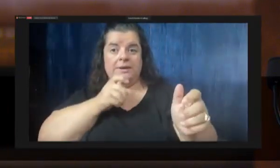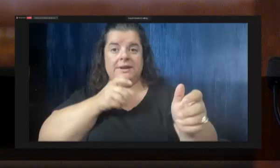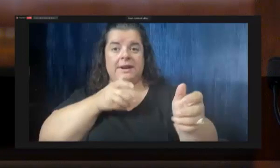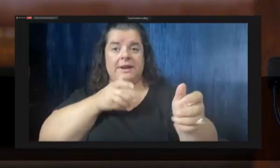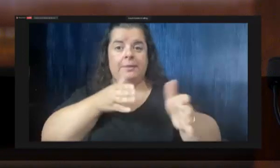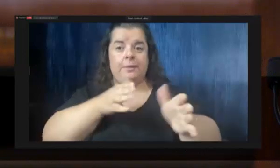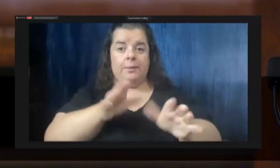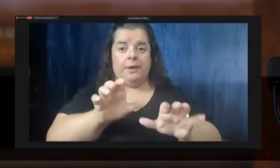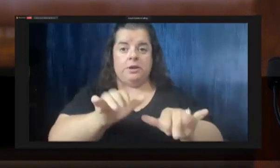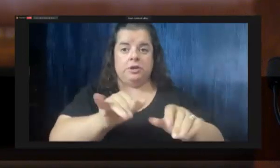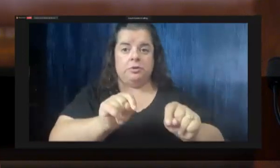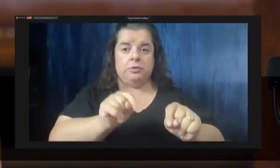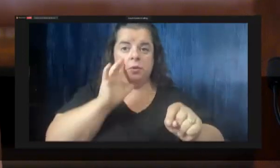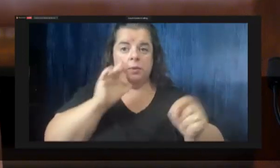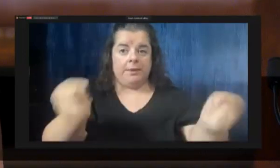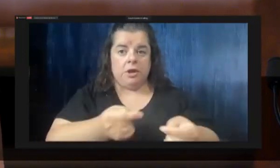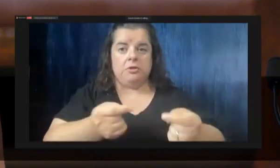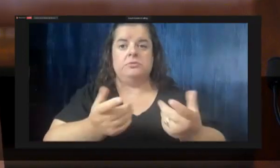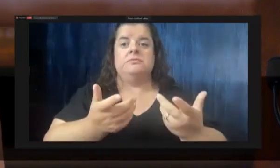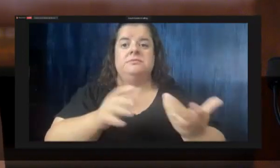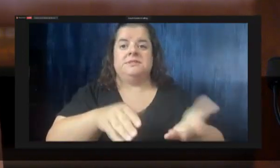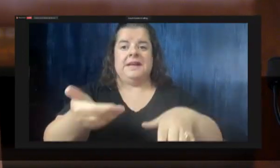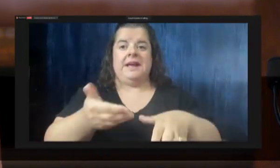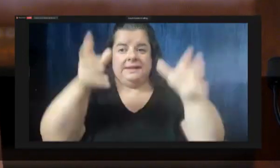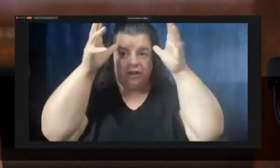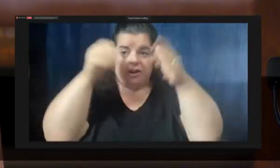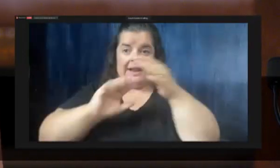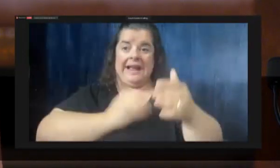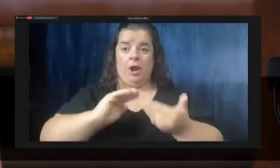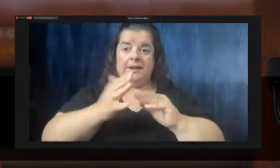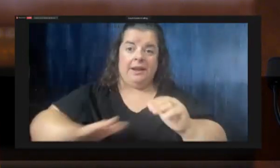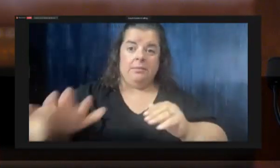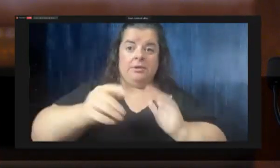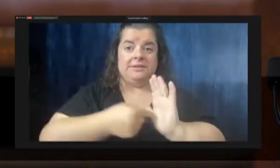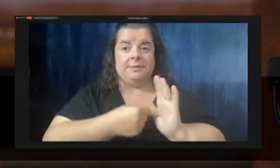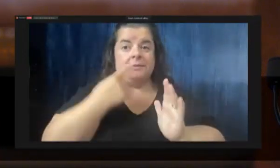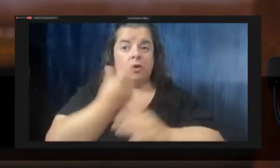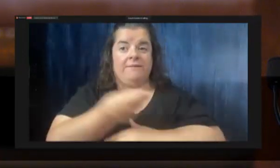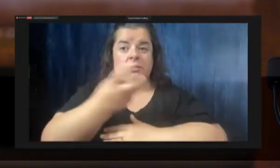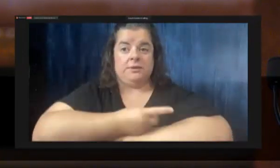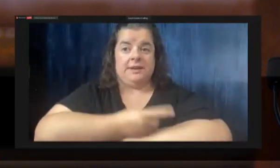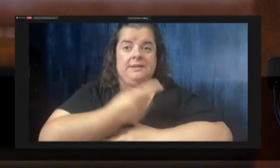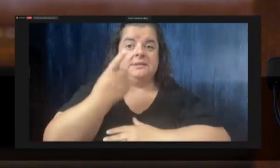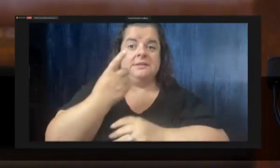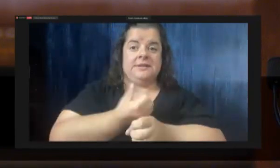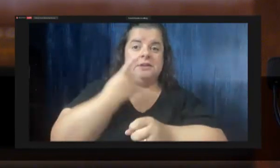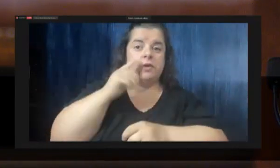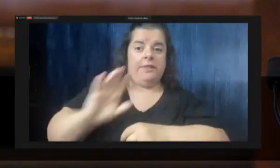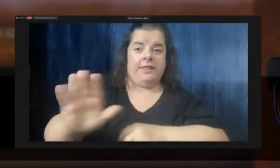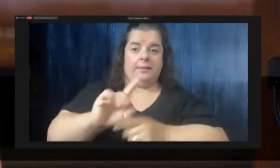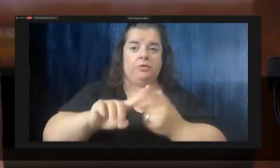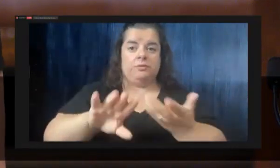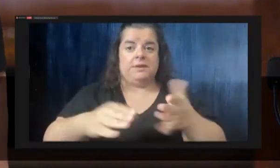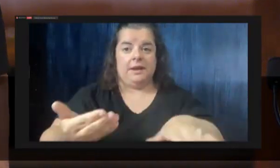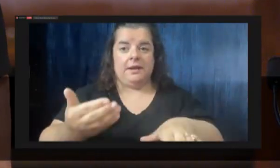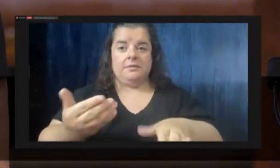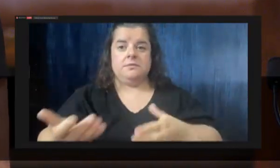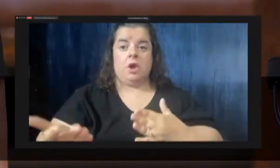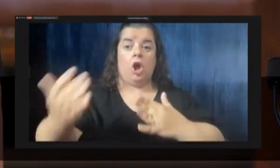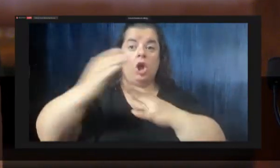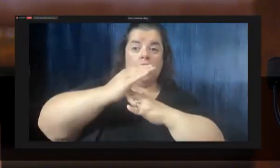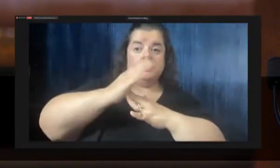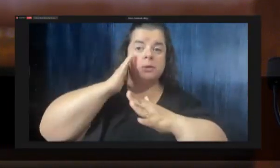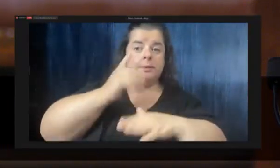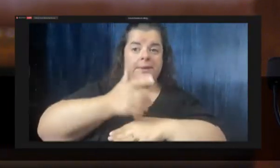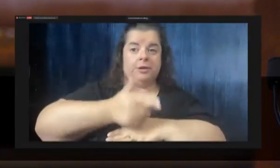up in our neighborhoods and our yards, sometimes for days it takes for these animals to die. Ultimately, they're going to be shot. The people